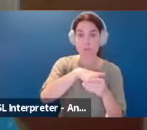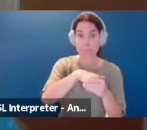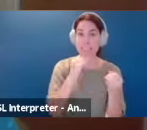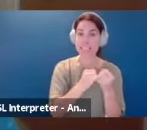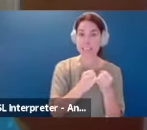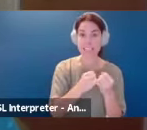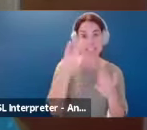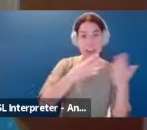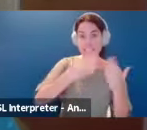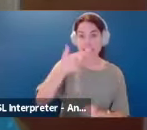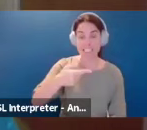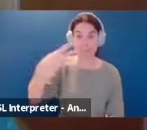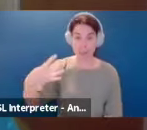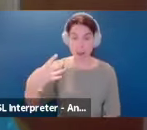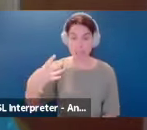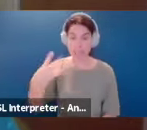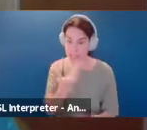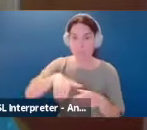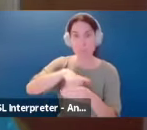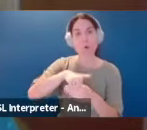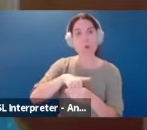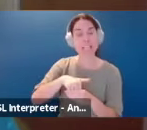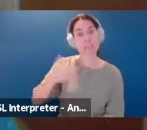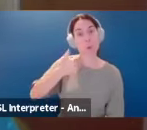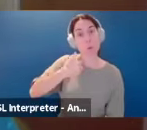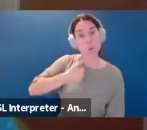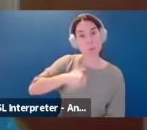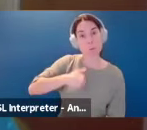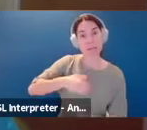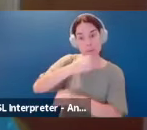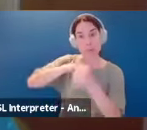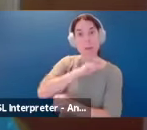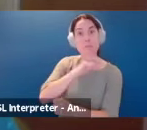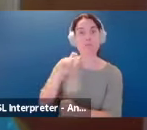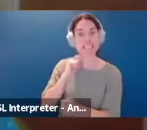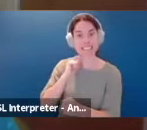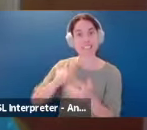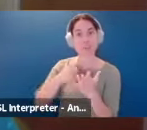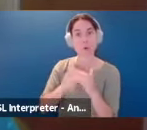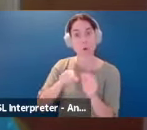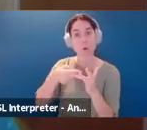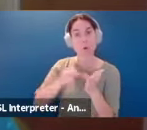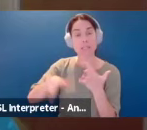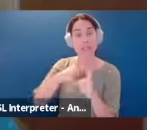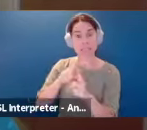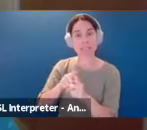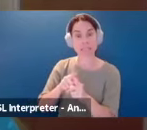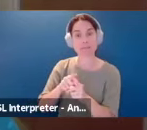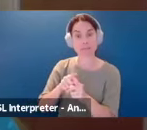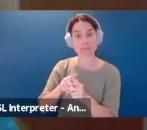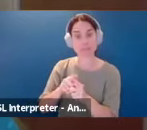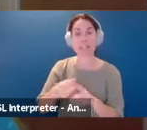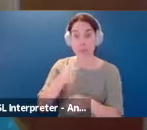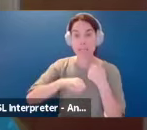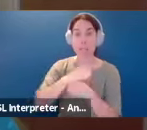women's ordination process since the mid 90s she became a preceptor in 2001 and is currently chair